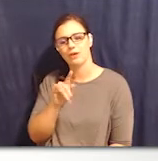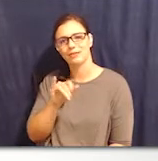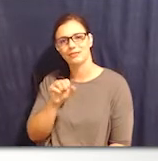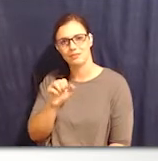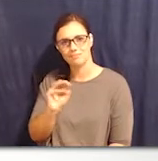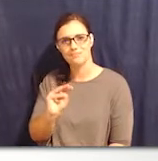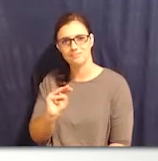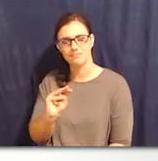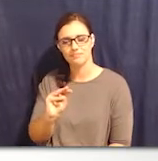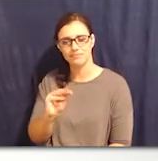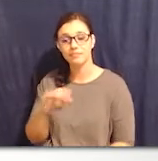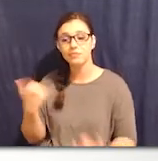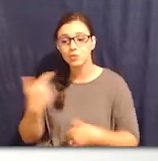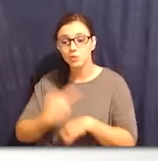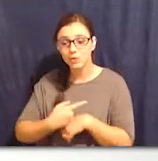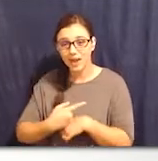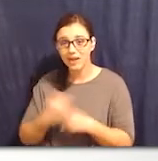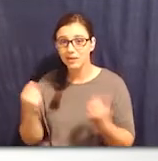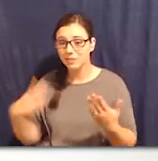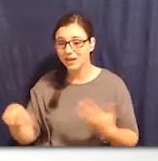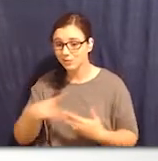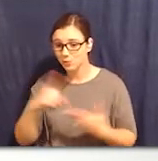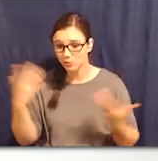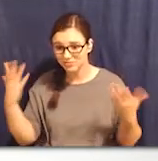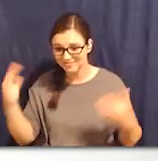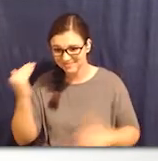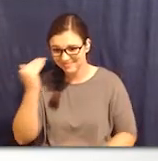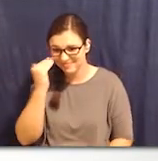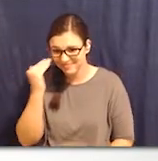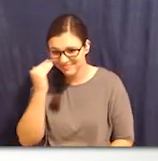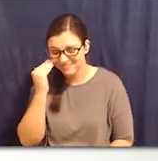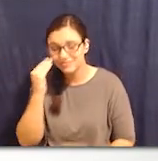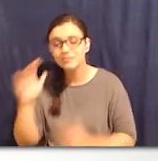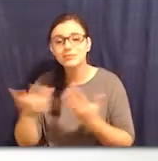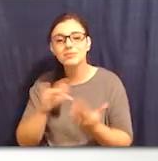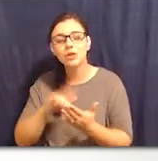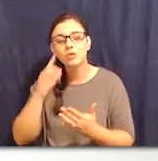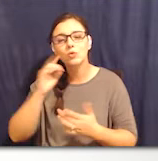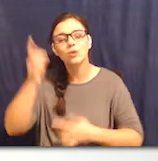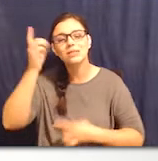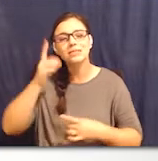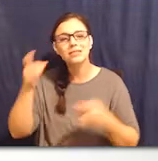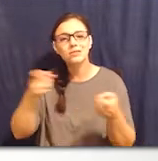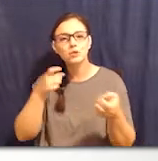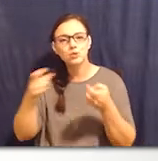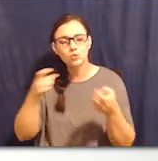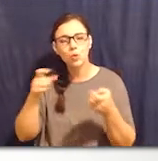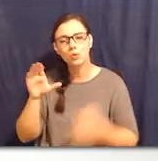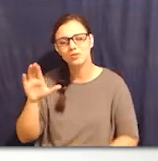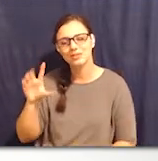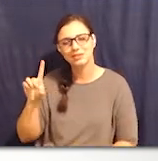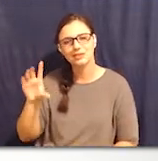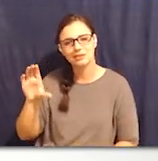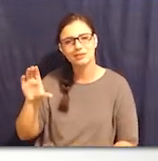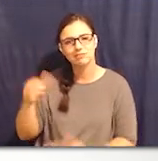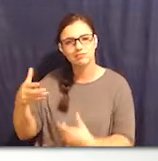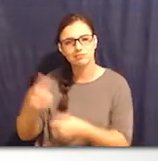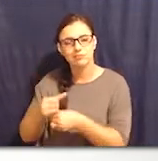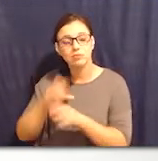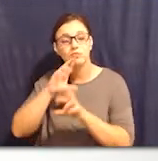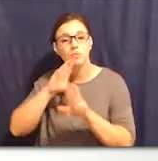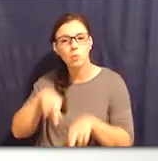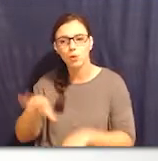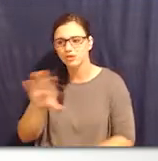diagnosed with autism. And today, as many of you may know, the Center for Disease